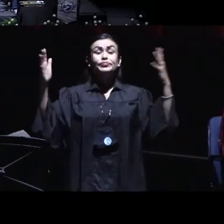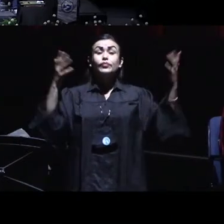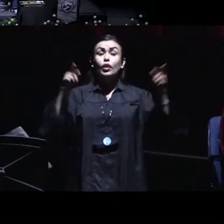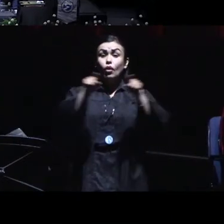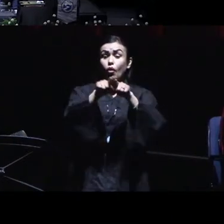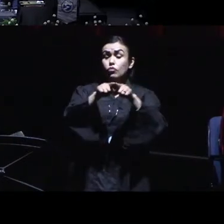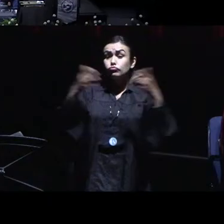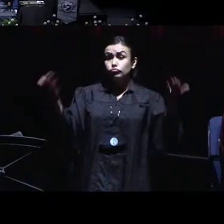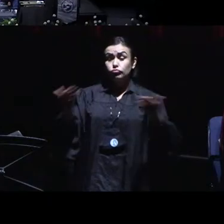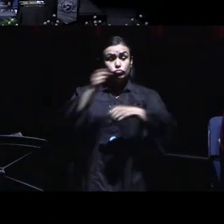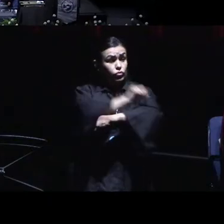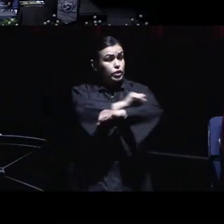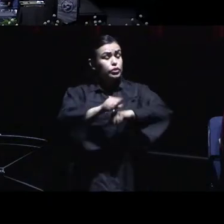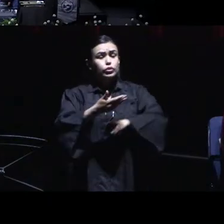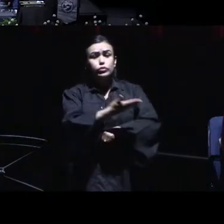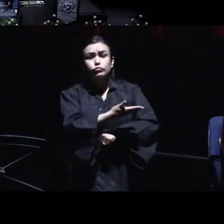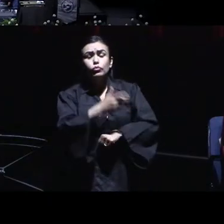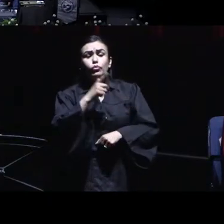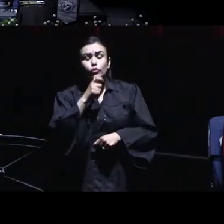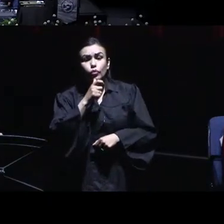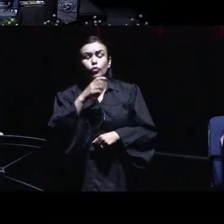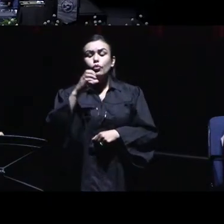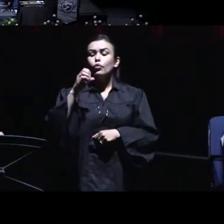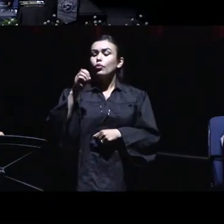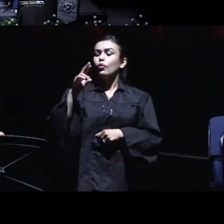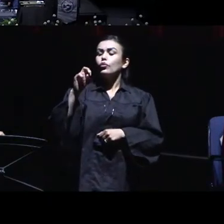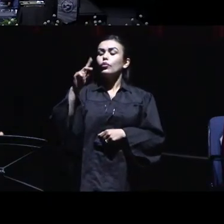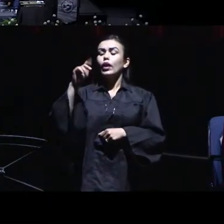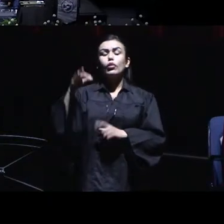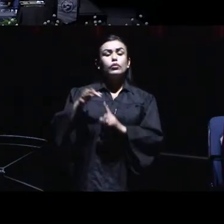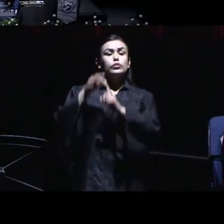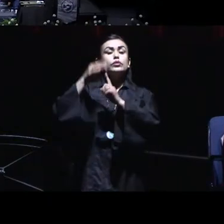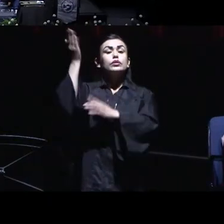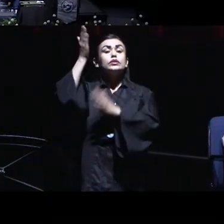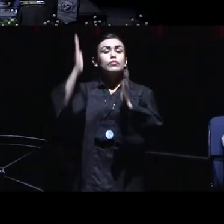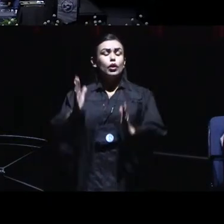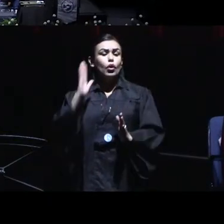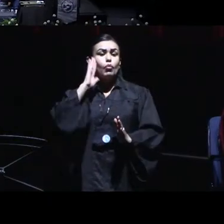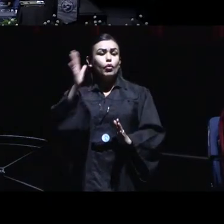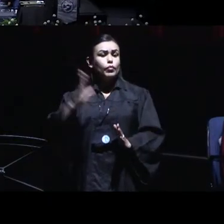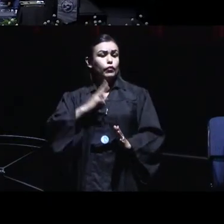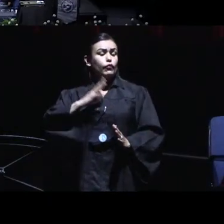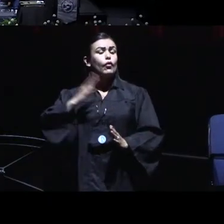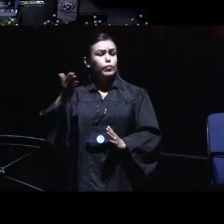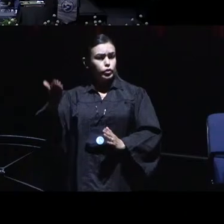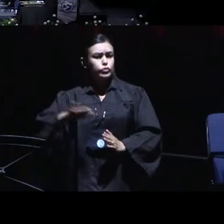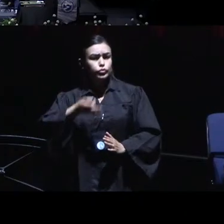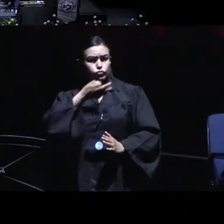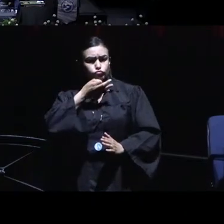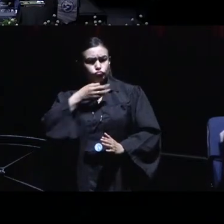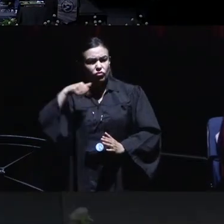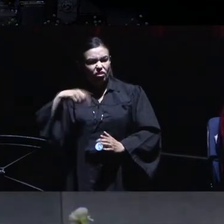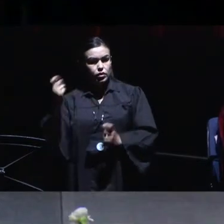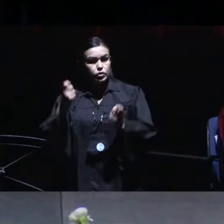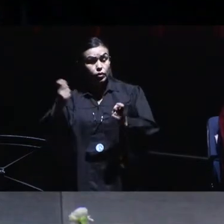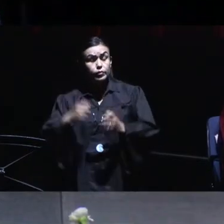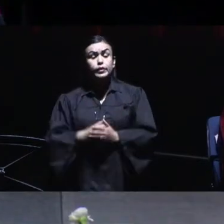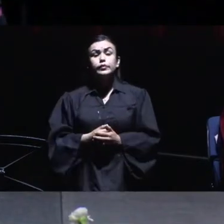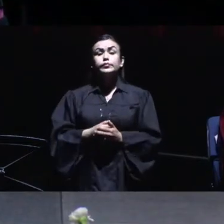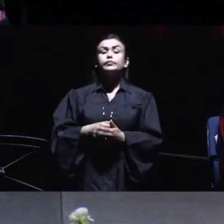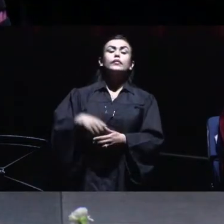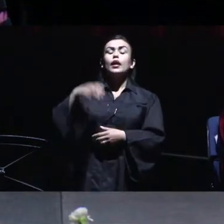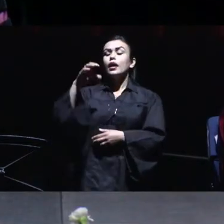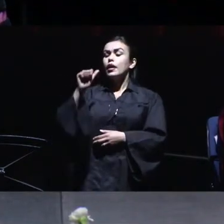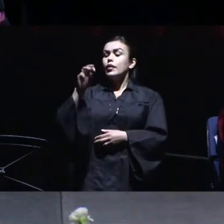Also present on the stage are Dr. Roberto Coronado, our keynote speaker, who will be formally introduced later in the ceremony, Dr.